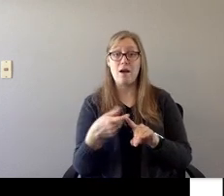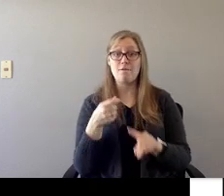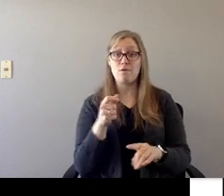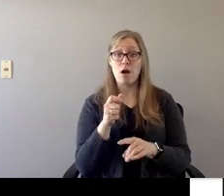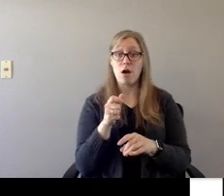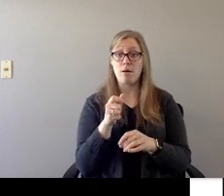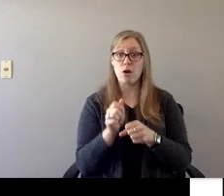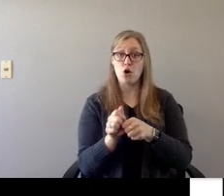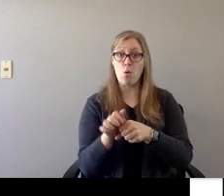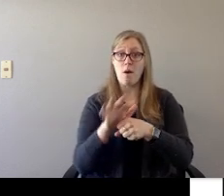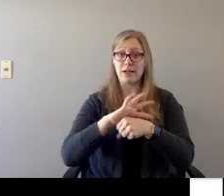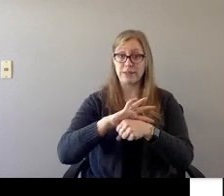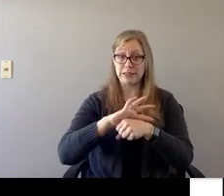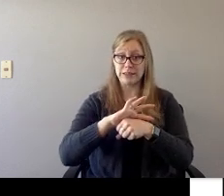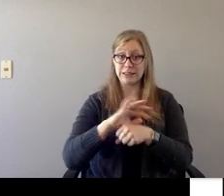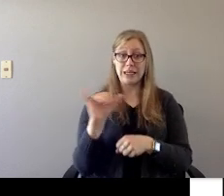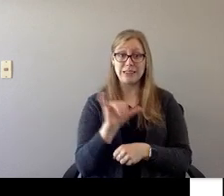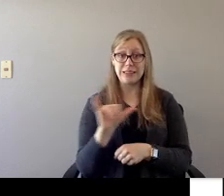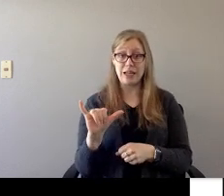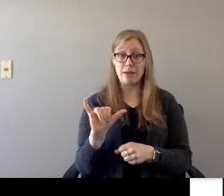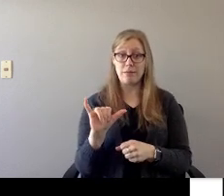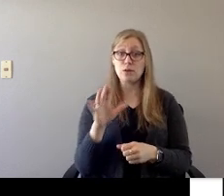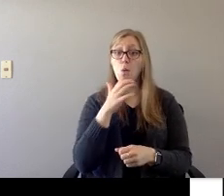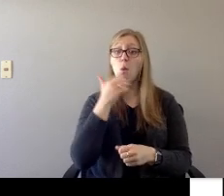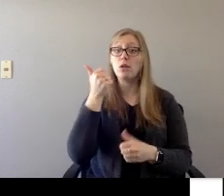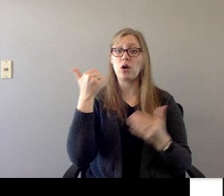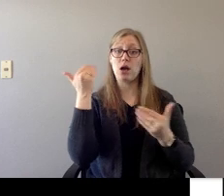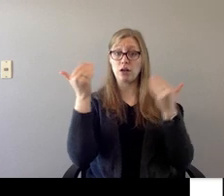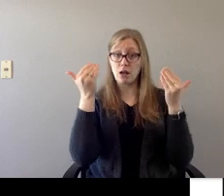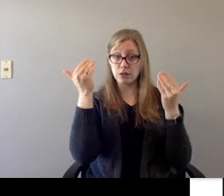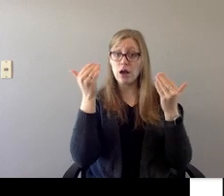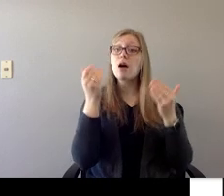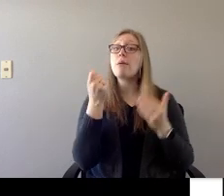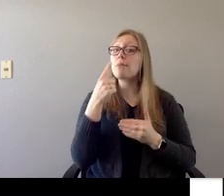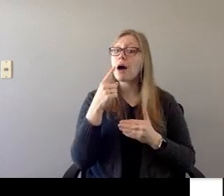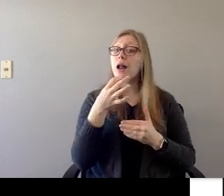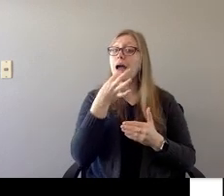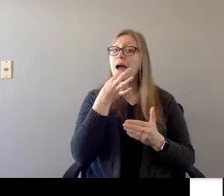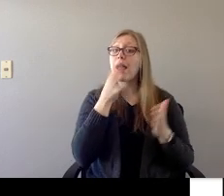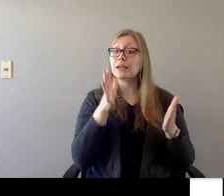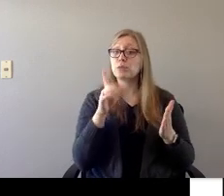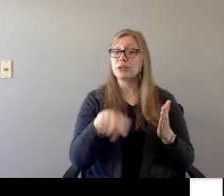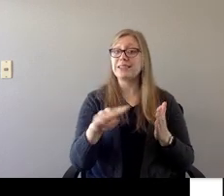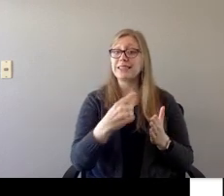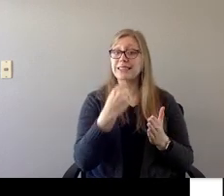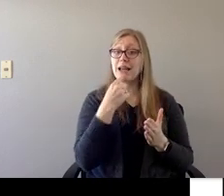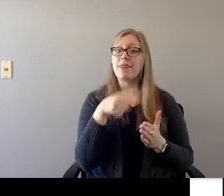have an important role in stopping its spread and keeping those who are most vulnerable from getting sick.